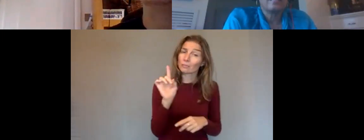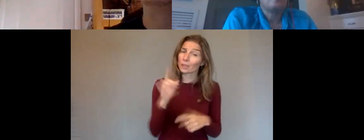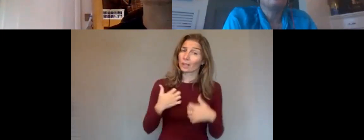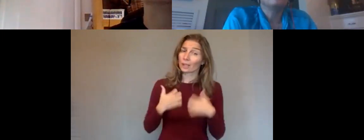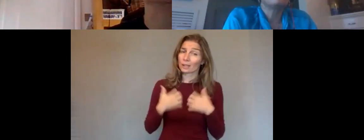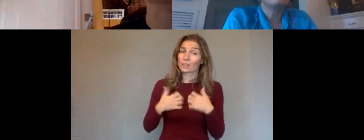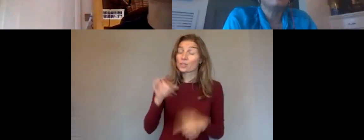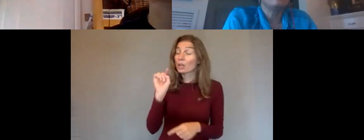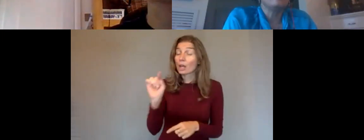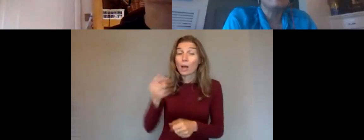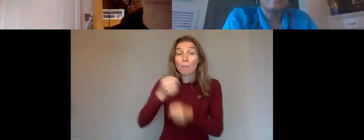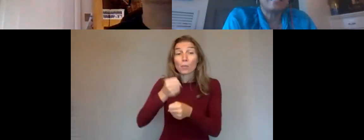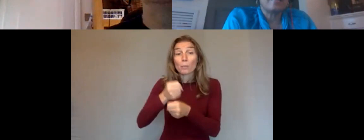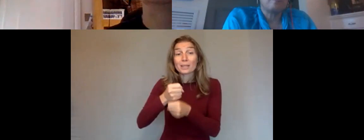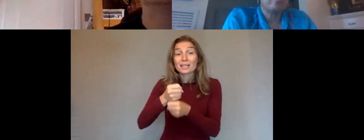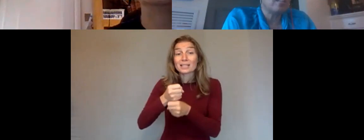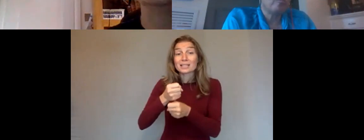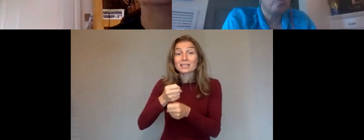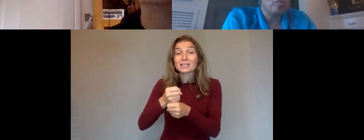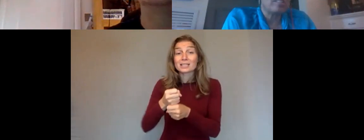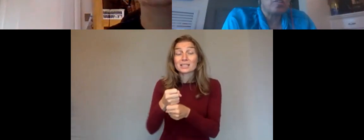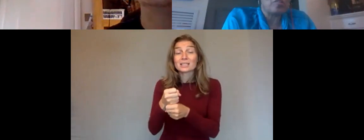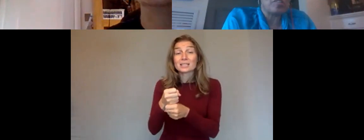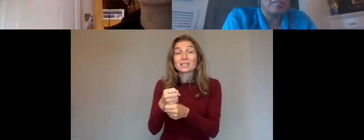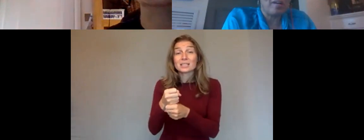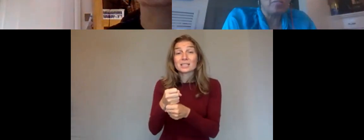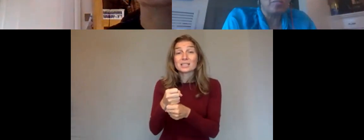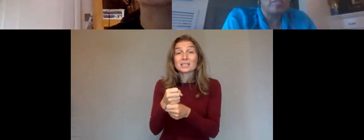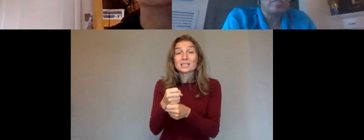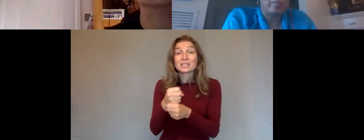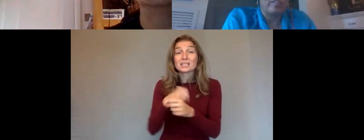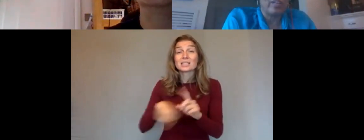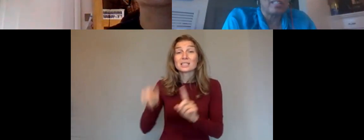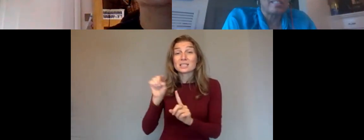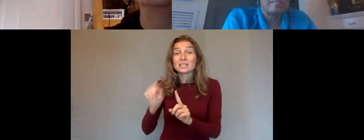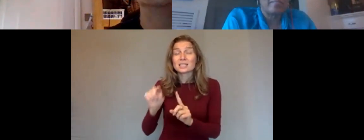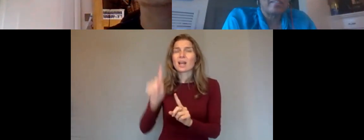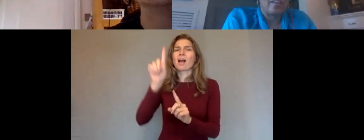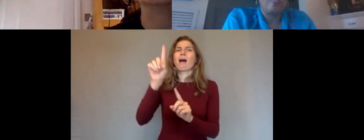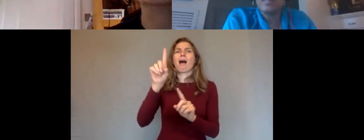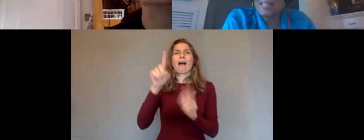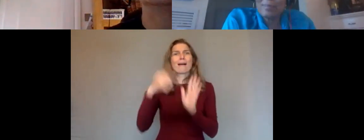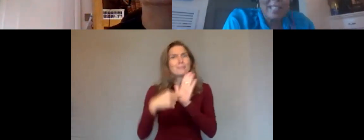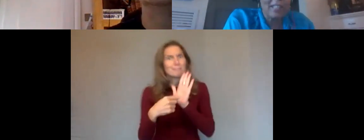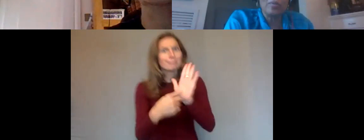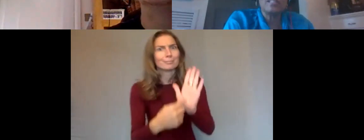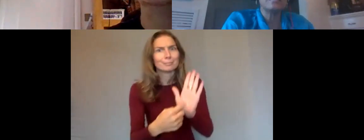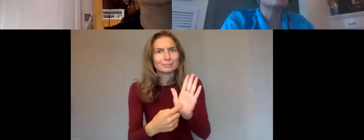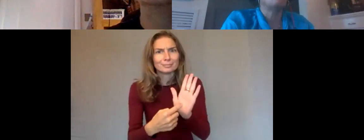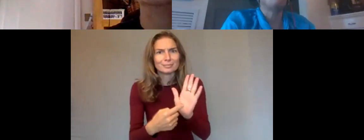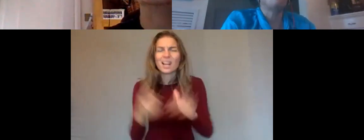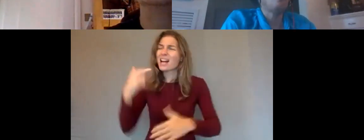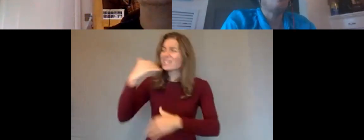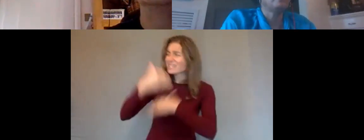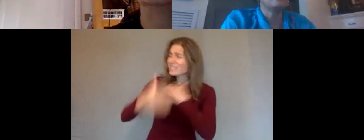space, what it's done is it's reinforced the notions around the universal benefits of what the disability community